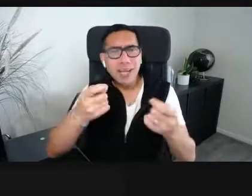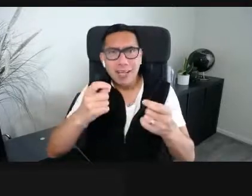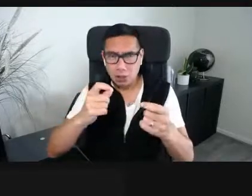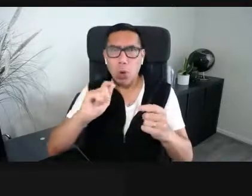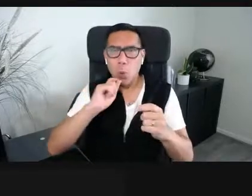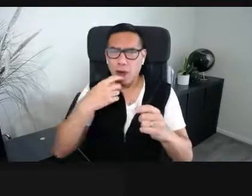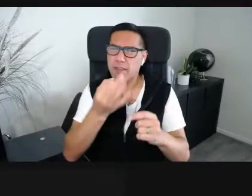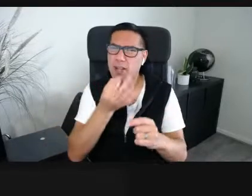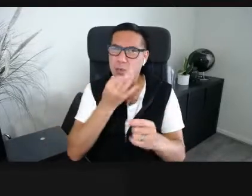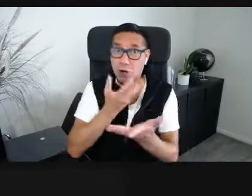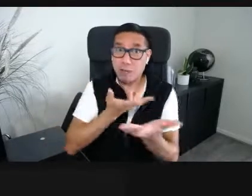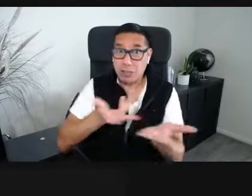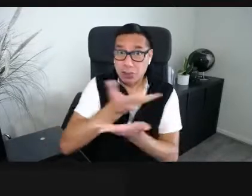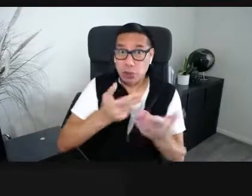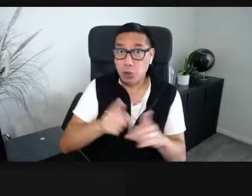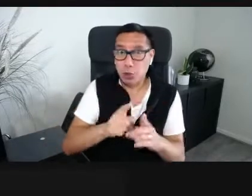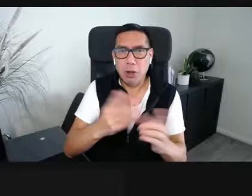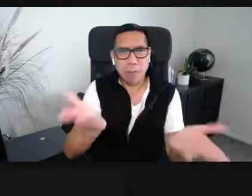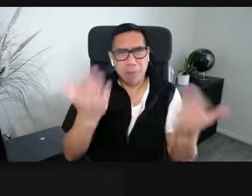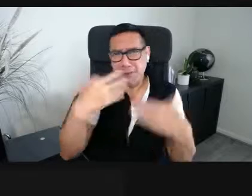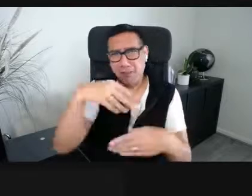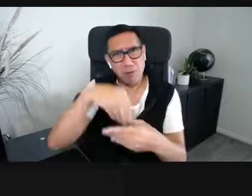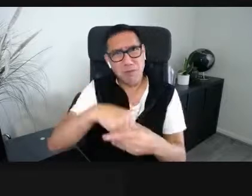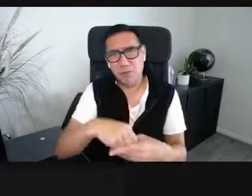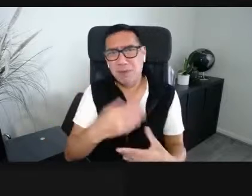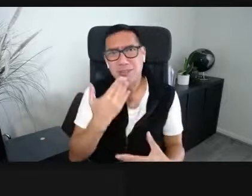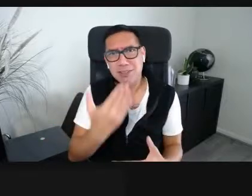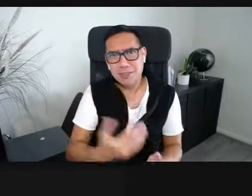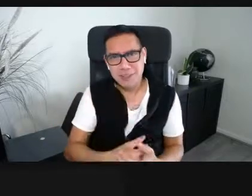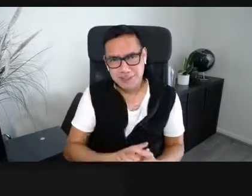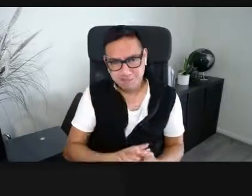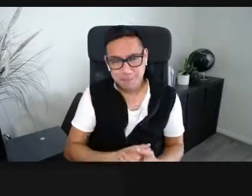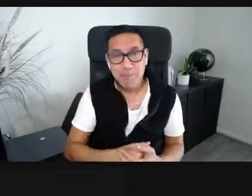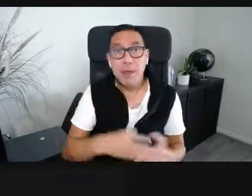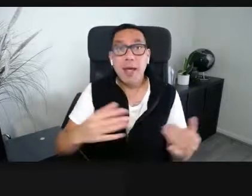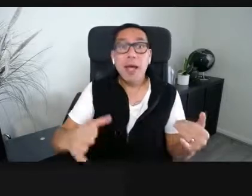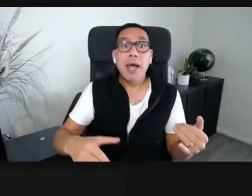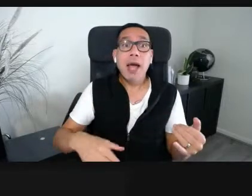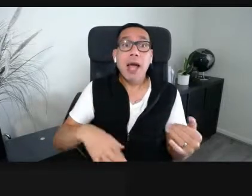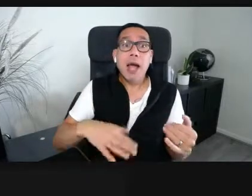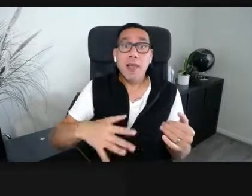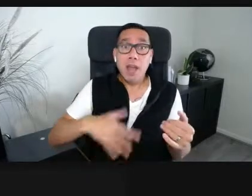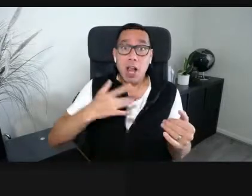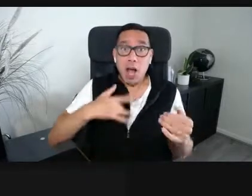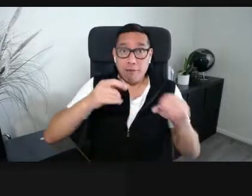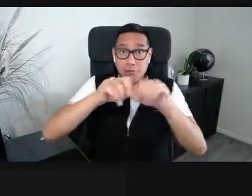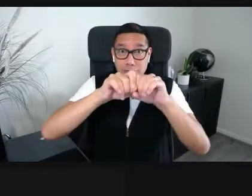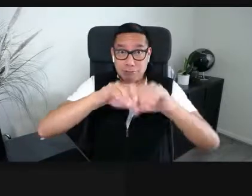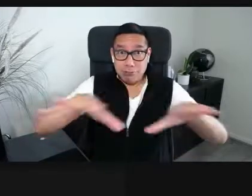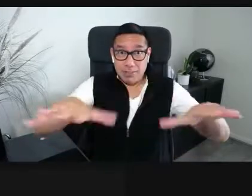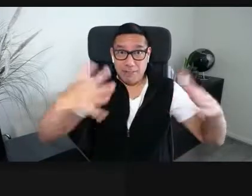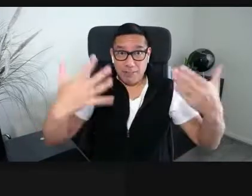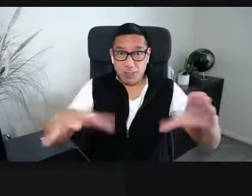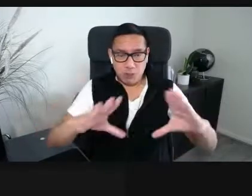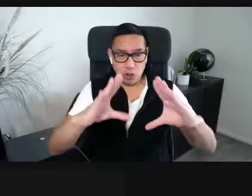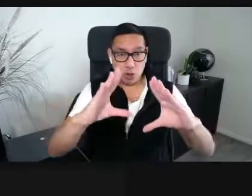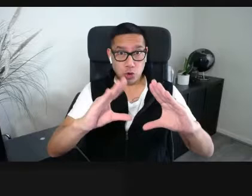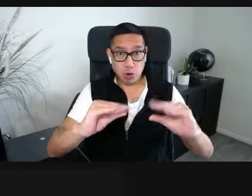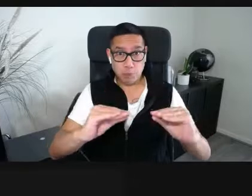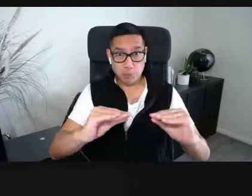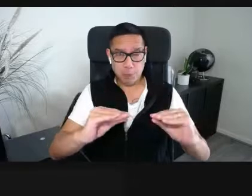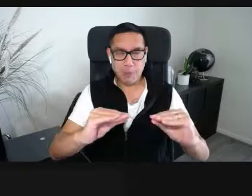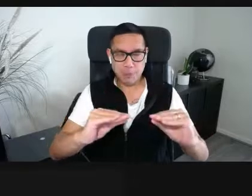get involved. The last thing about this, after we do a live streamed presentation session, just